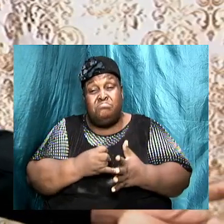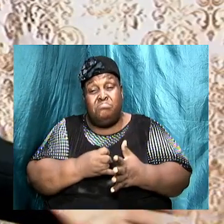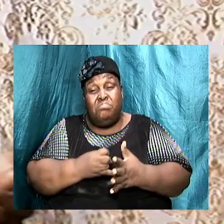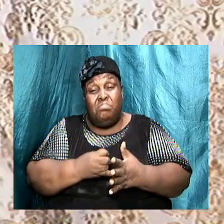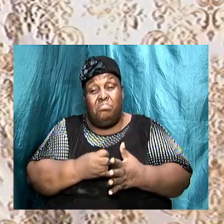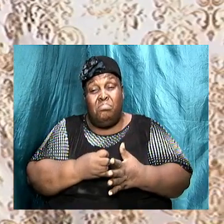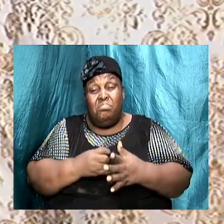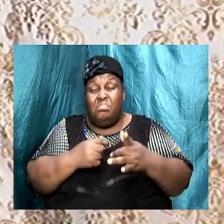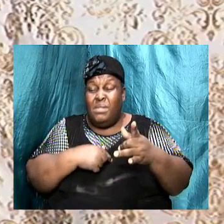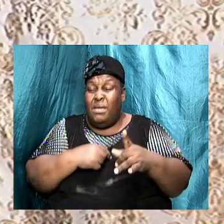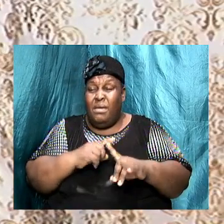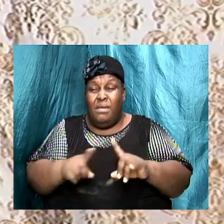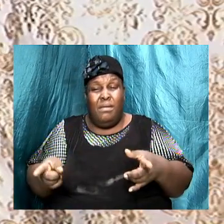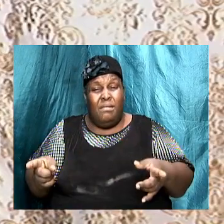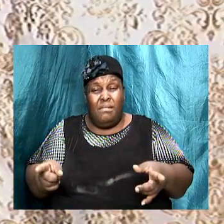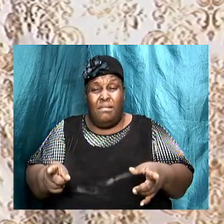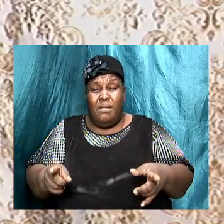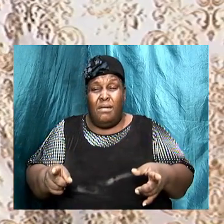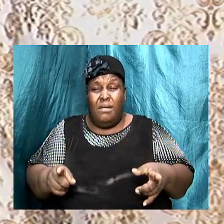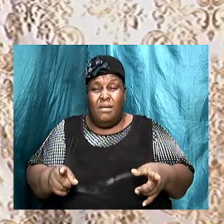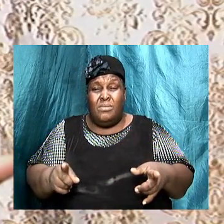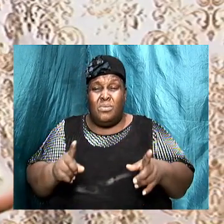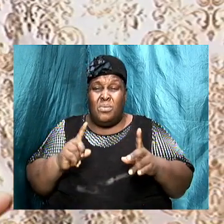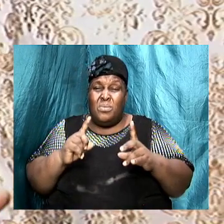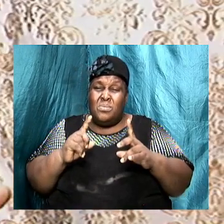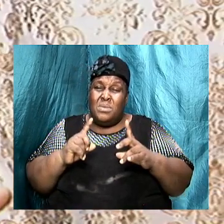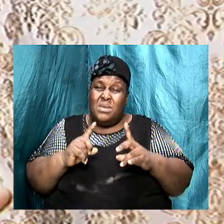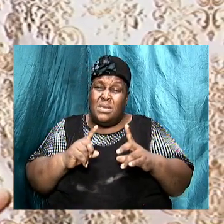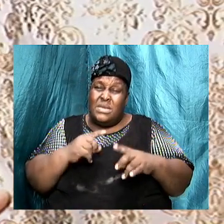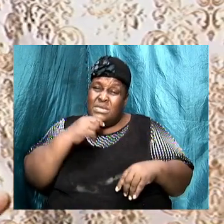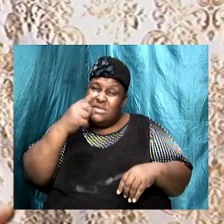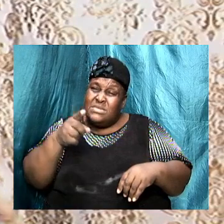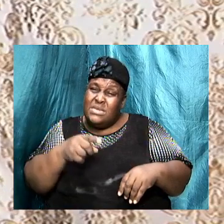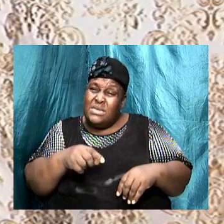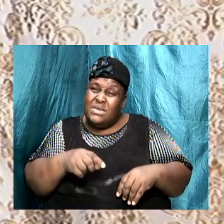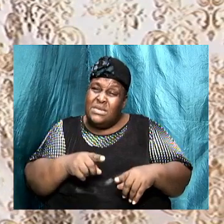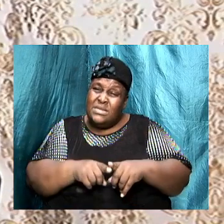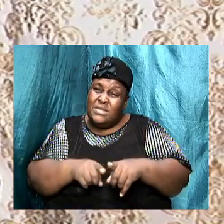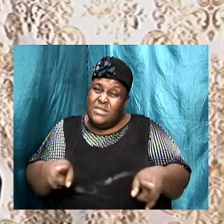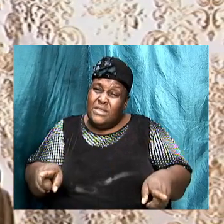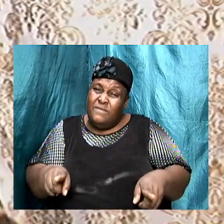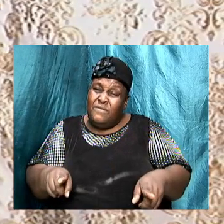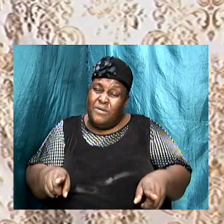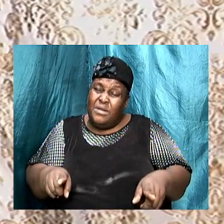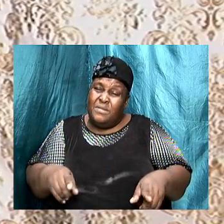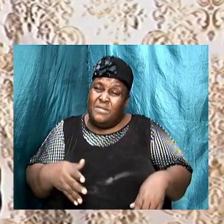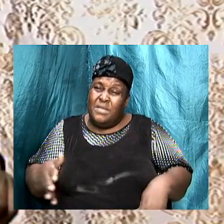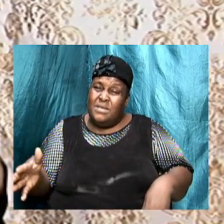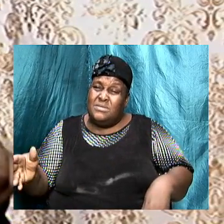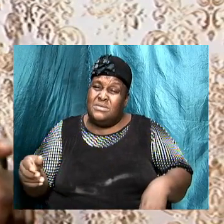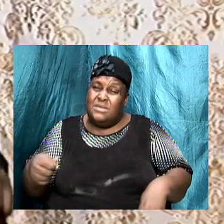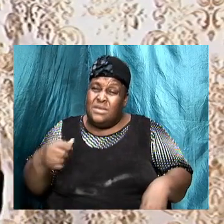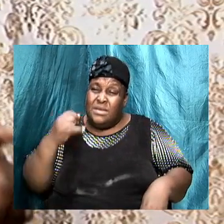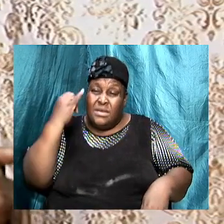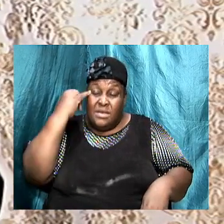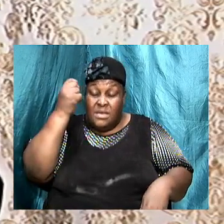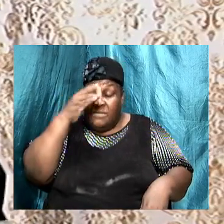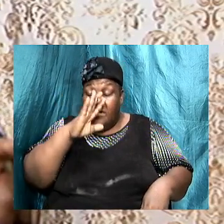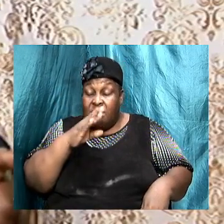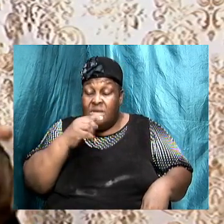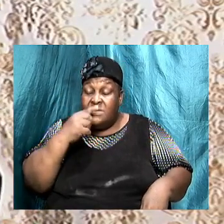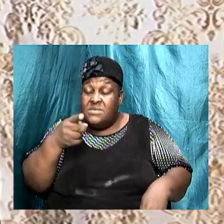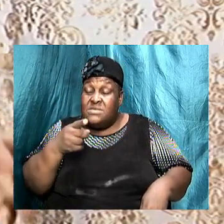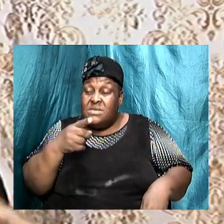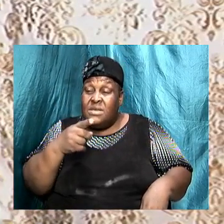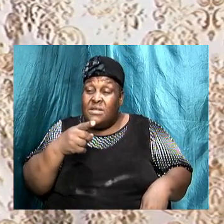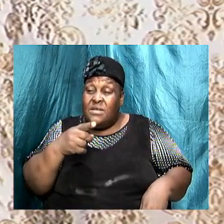I can't go around it. I must just give to God what He deserves. And if God says faith is what is going to please me,